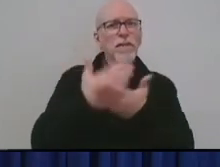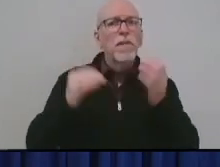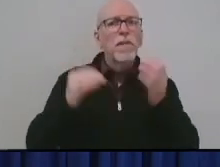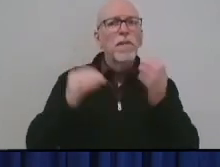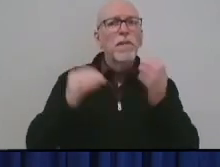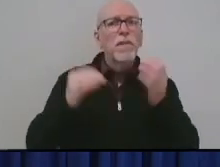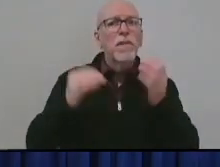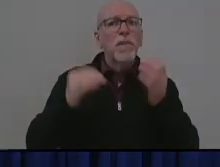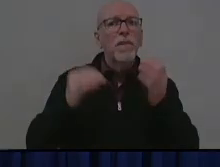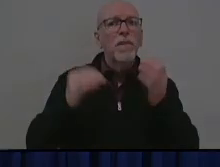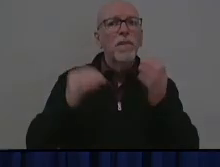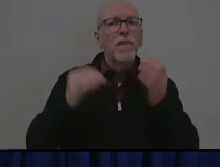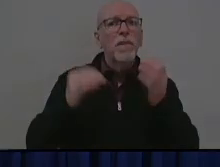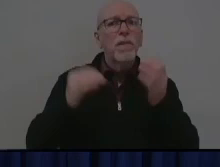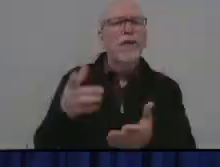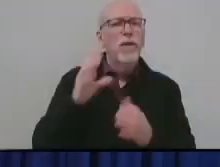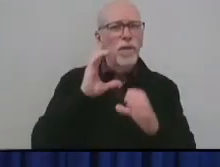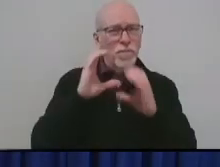for vaccine